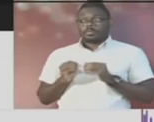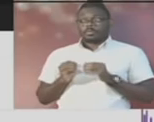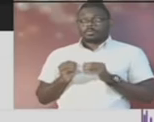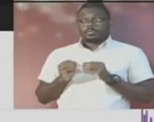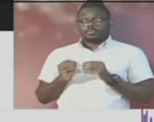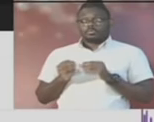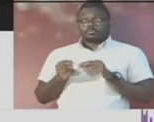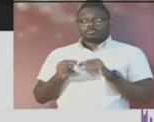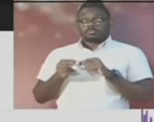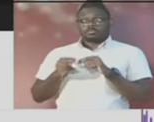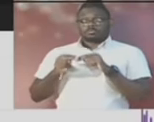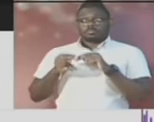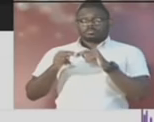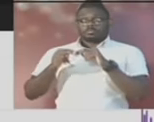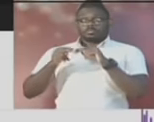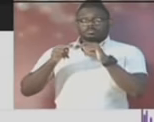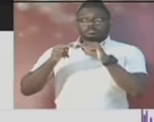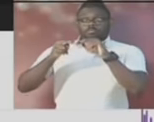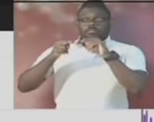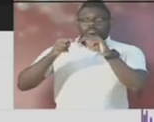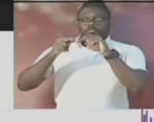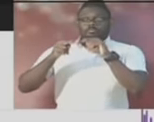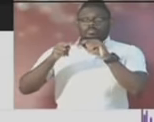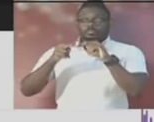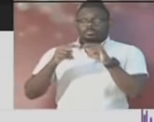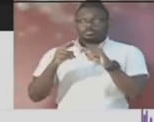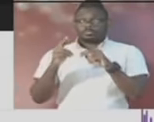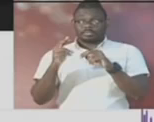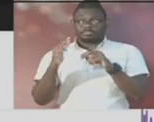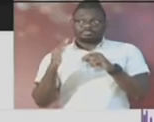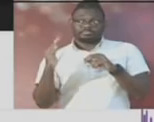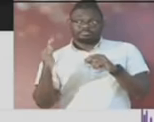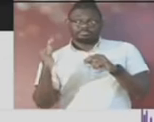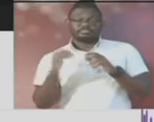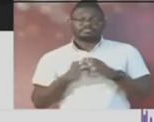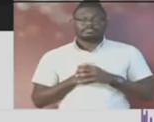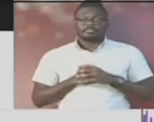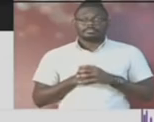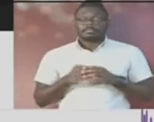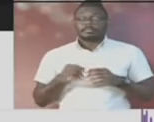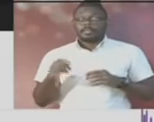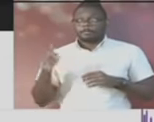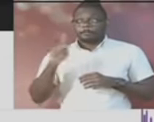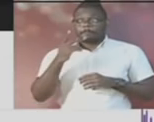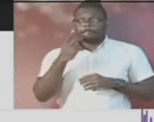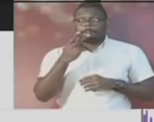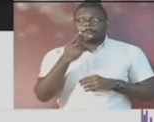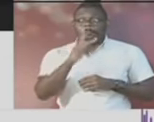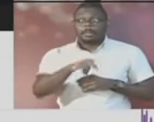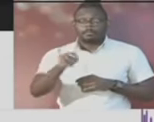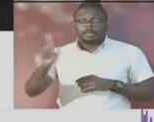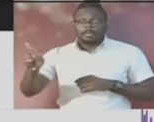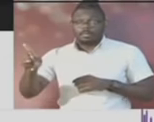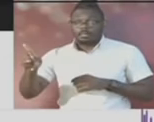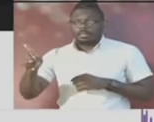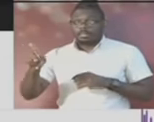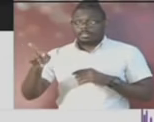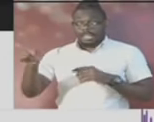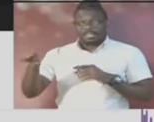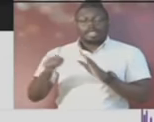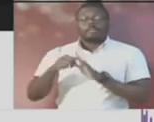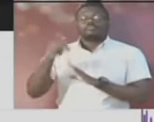taller bars on the right-hand side of this graph. Those purple bars representing the cases in April, and the comparison between